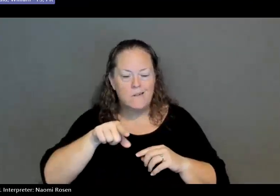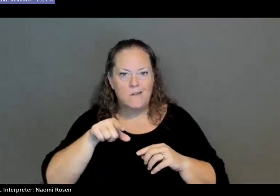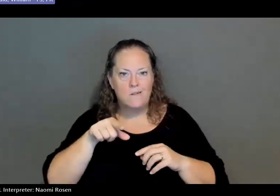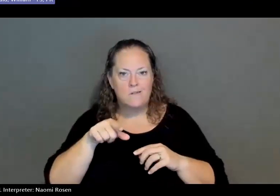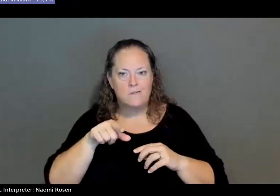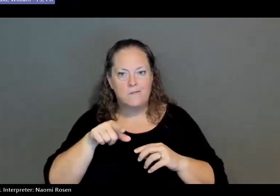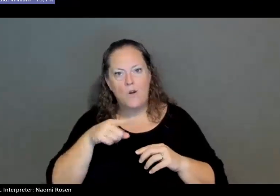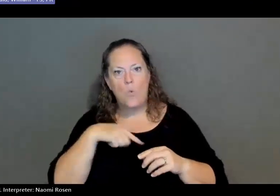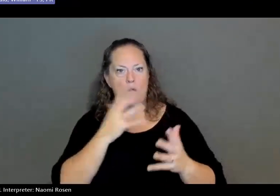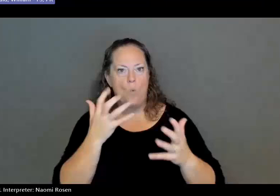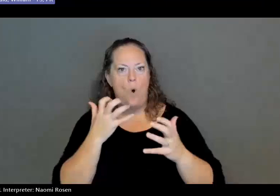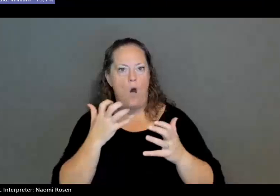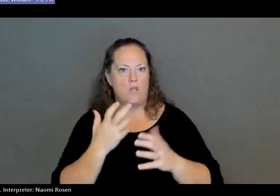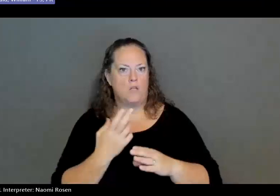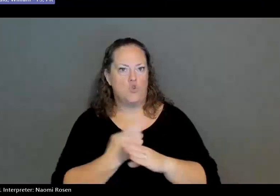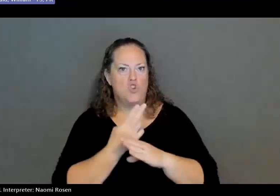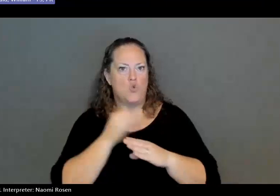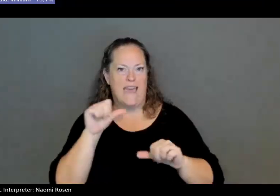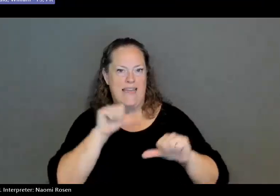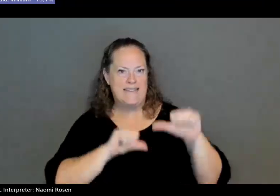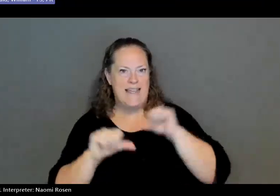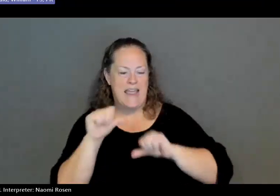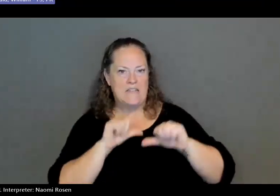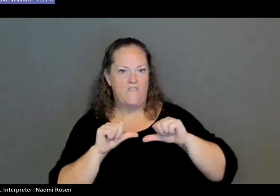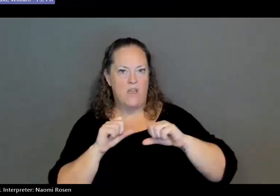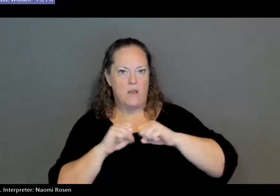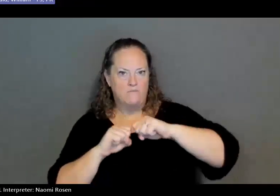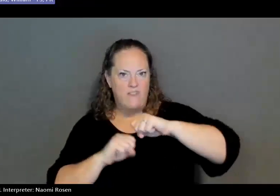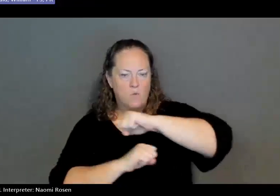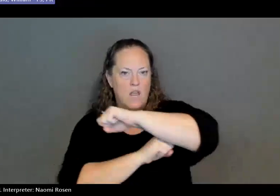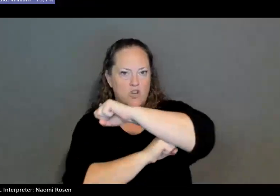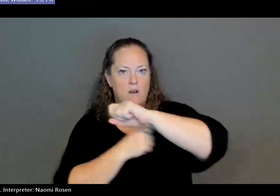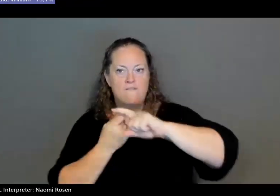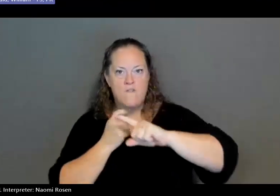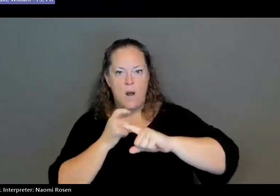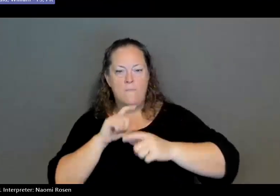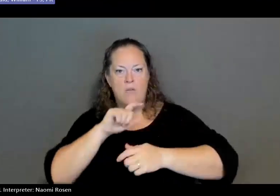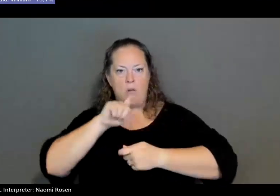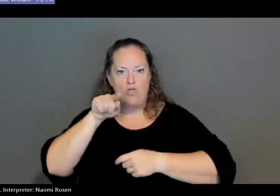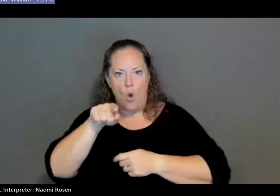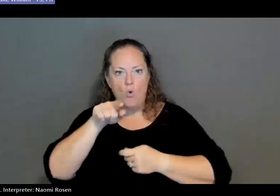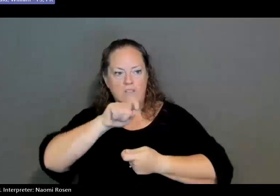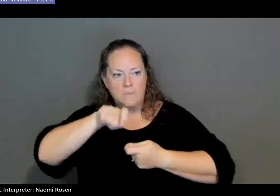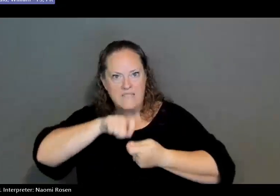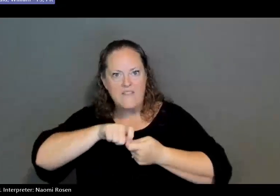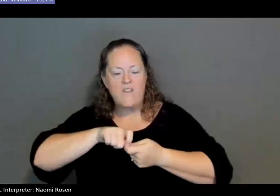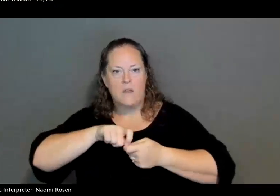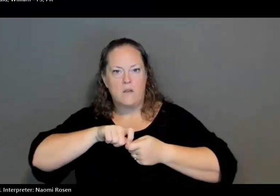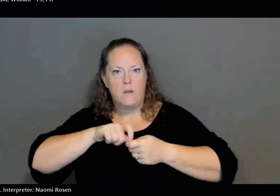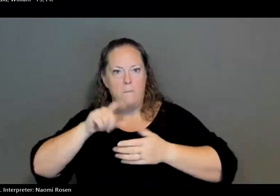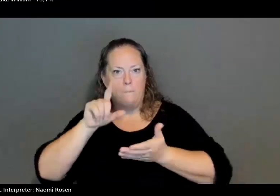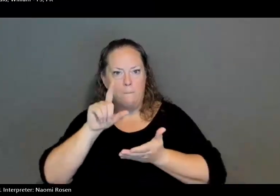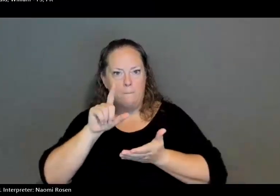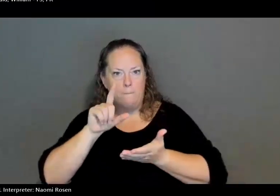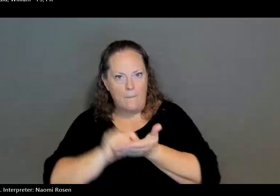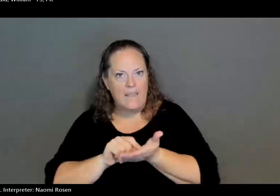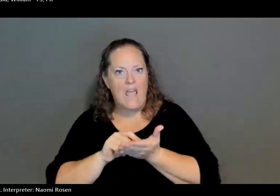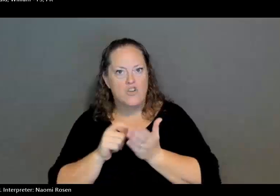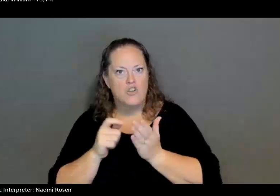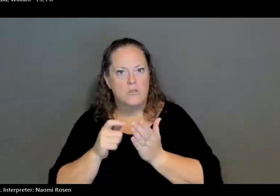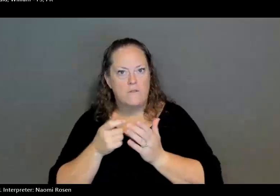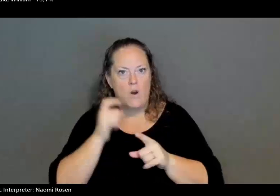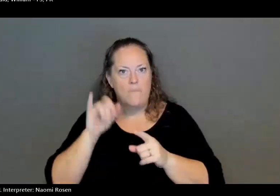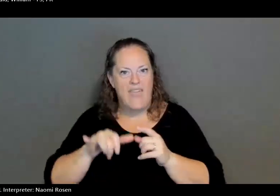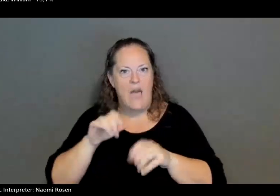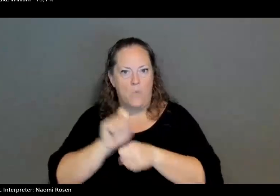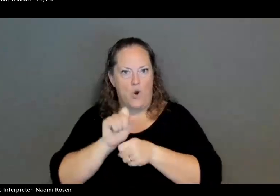kind of scientific basis from those publications from this particular downscaling work. Okay, yes, thank